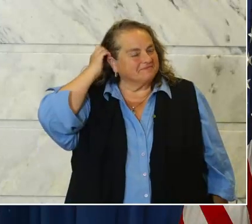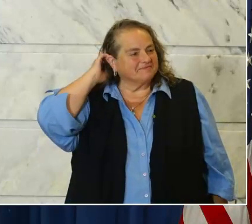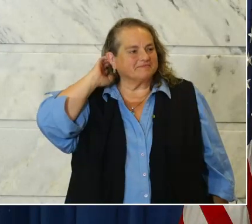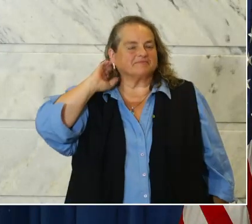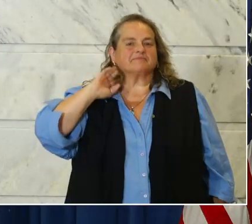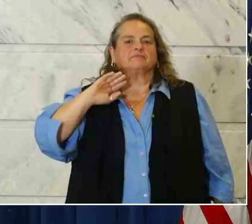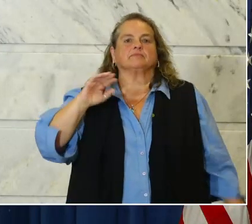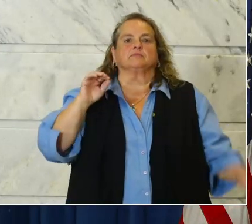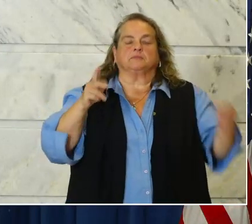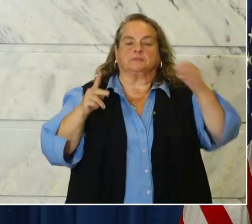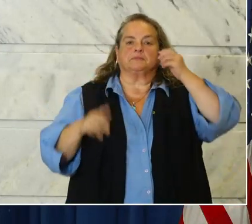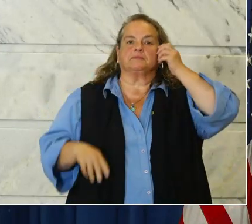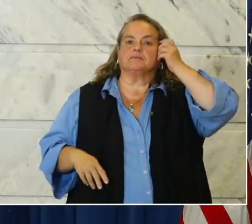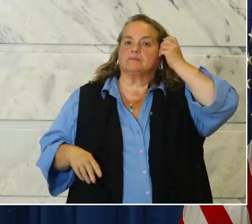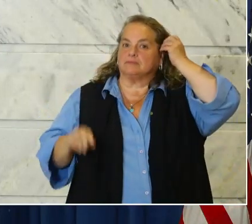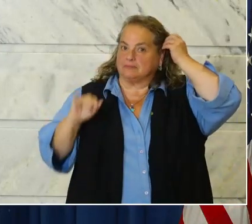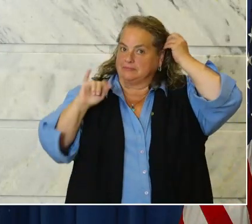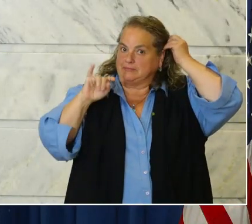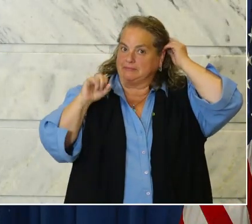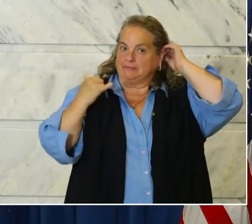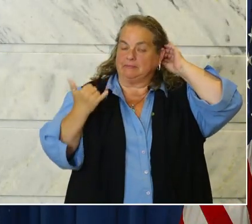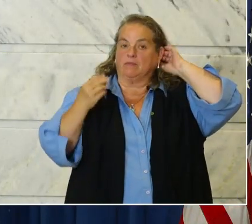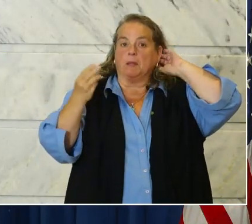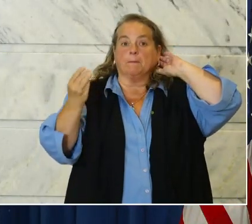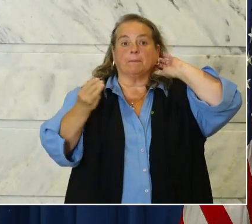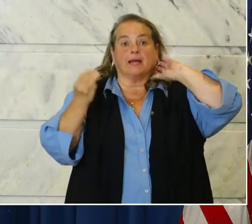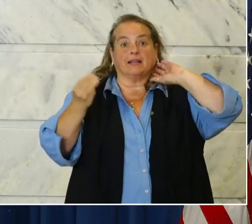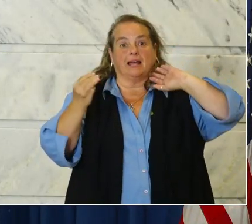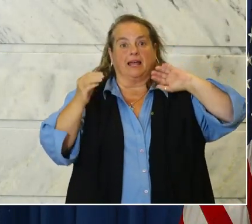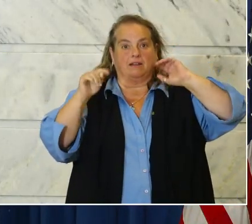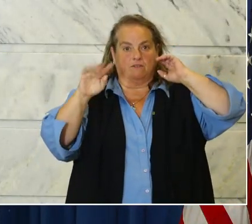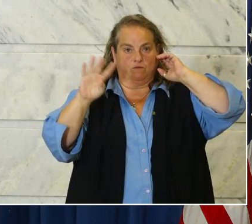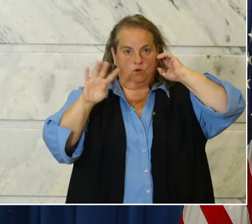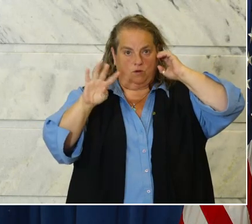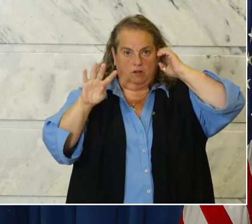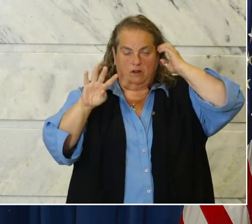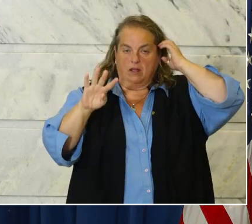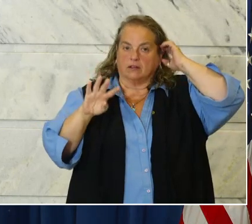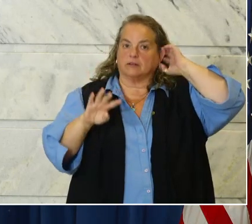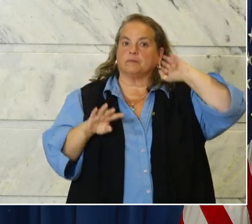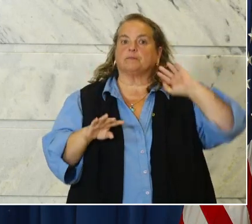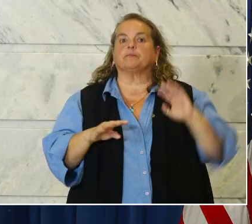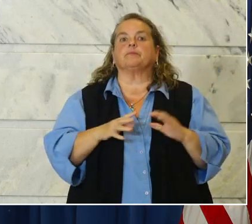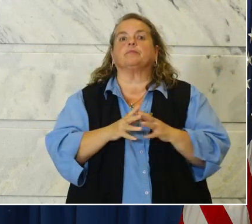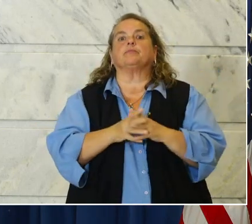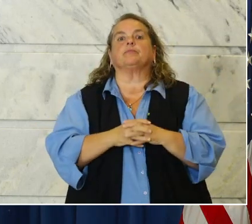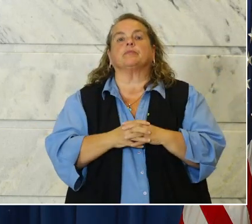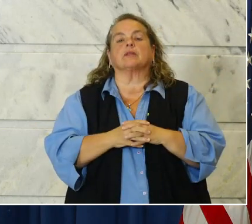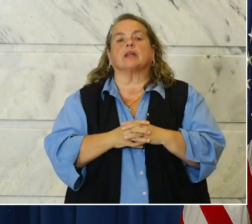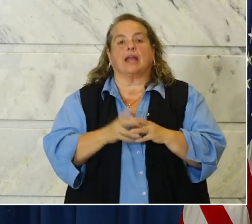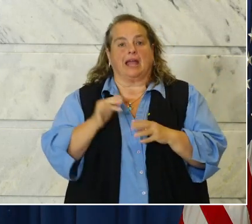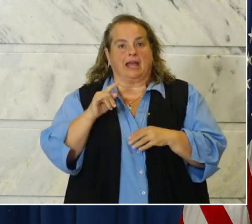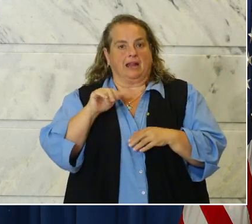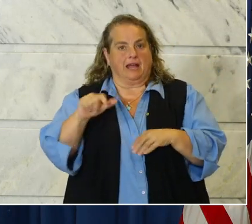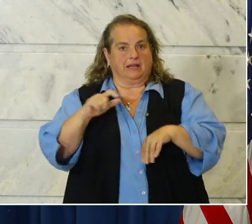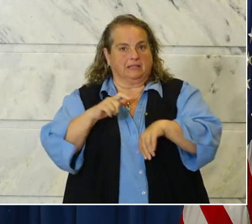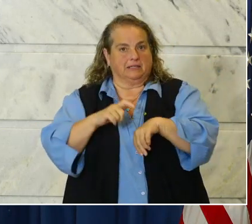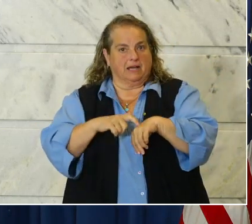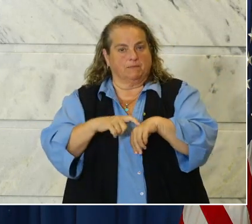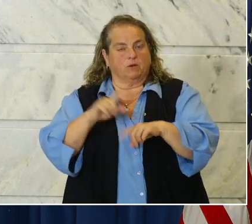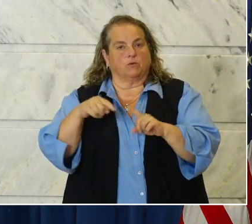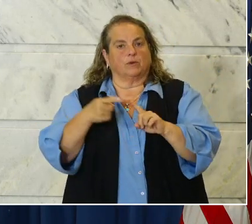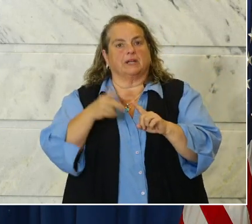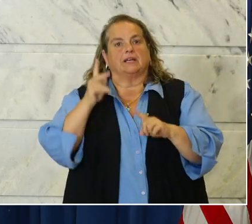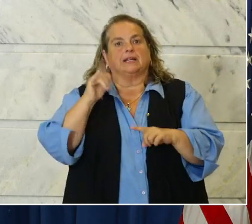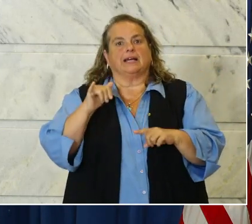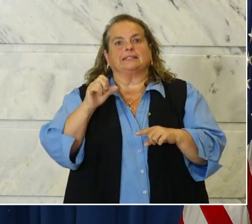All right. It is Monday at 4 o'clock, and at a time when Kentucky